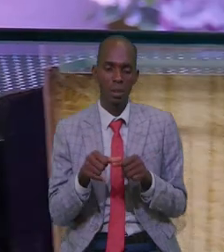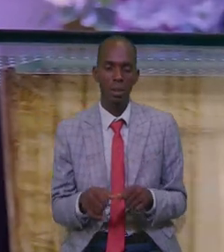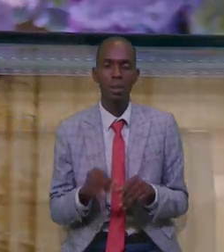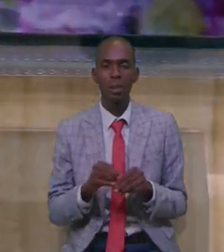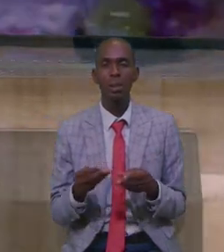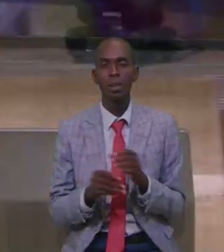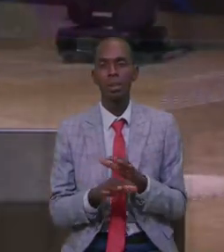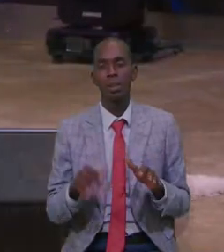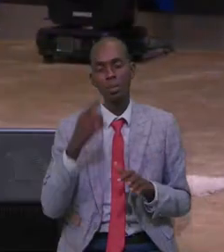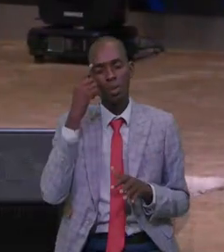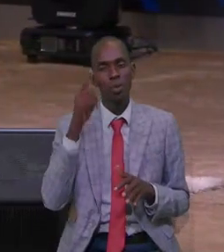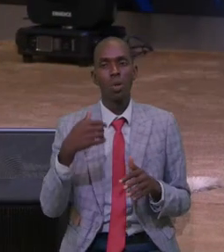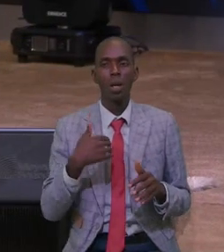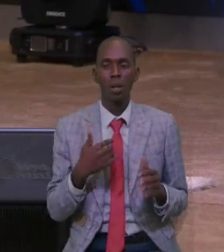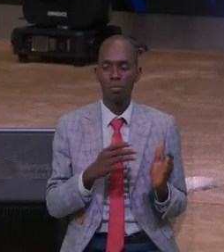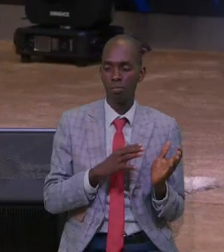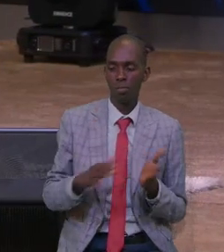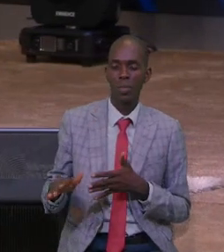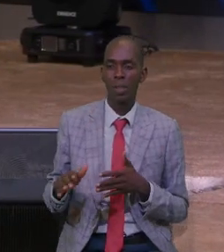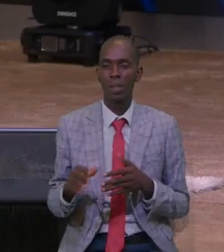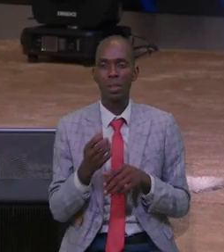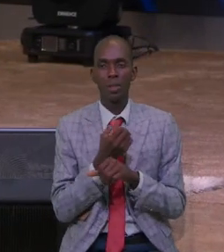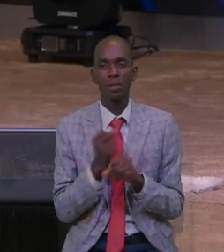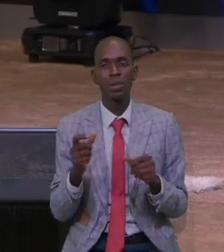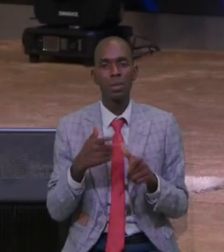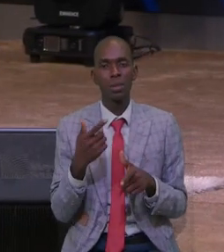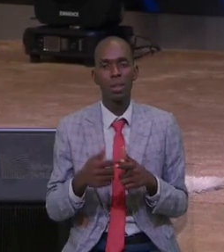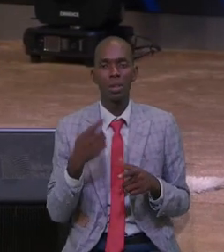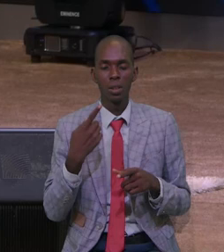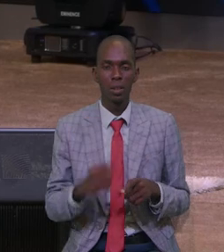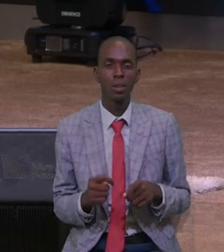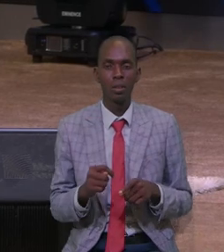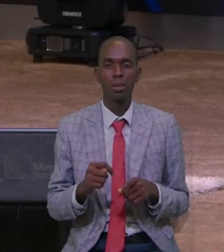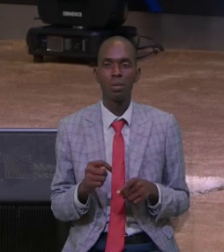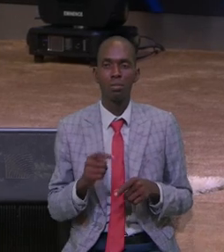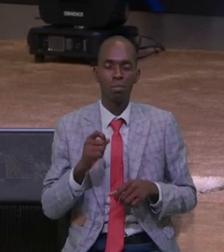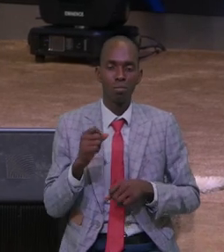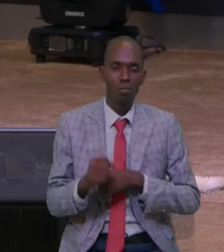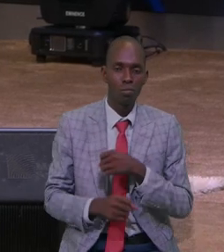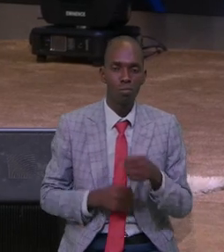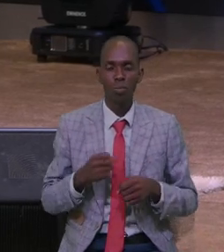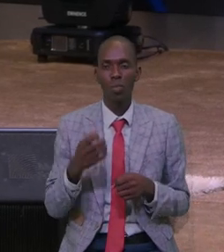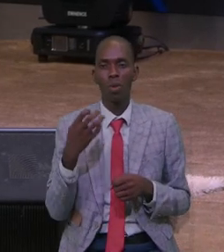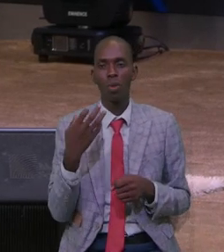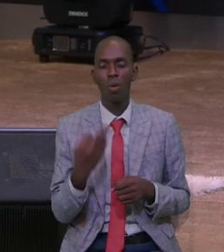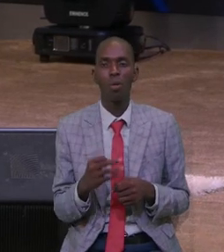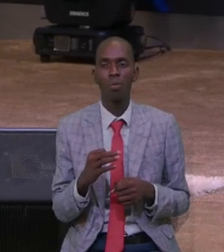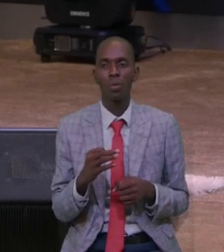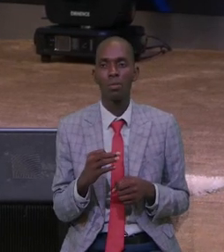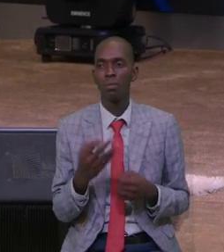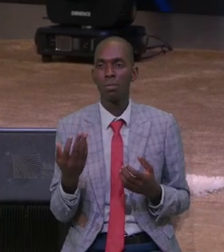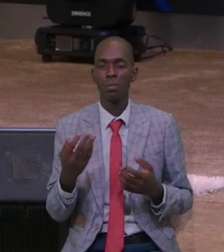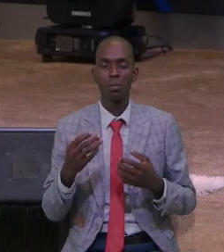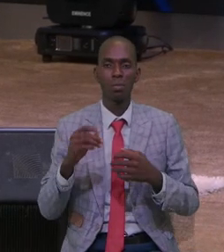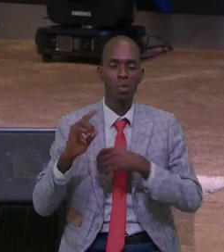Because they have rejected salvation, then the suffering of judgment will come upon them, because they have